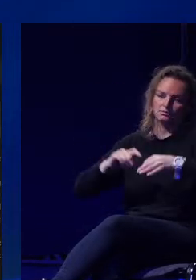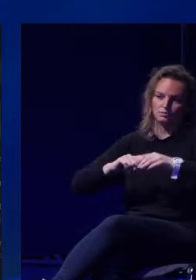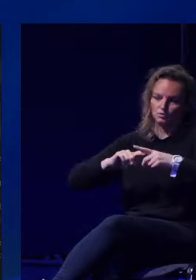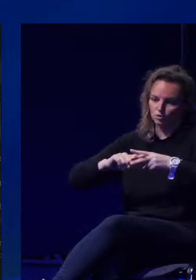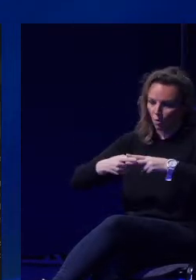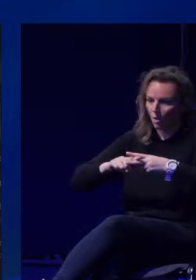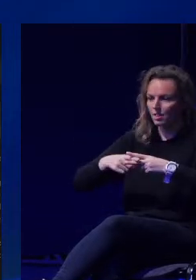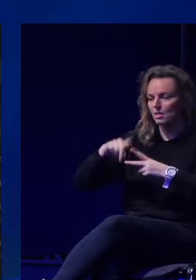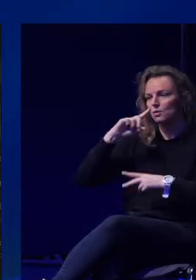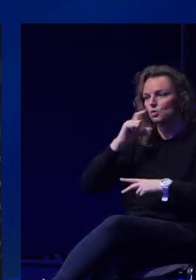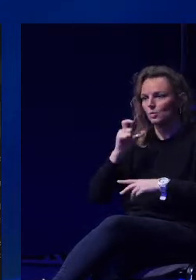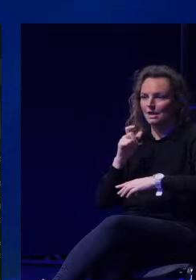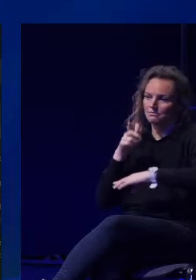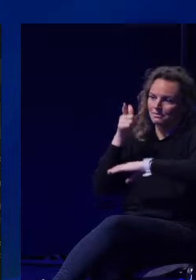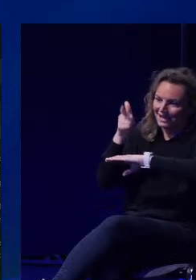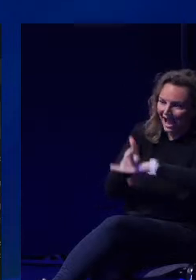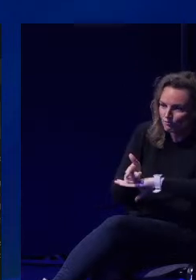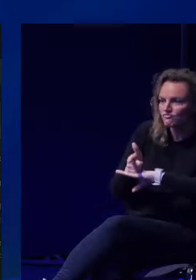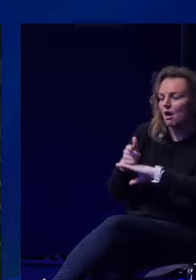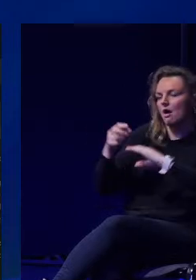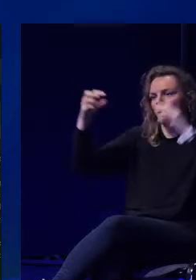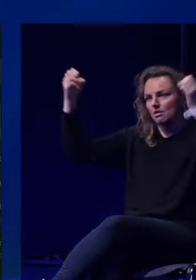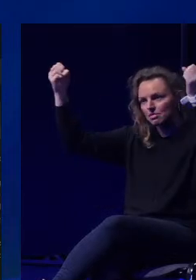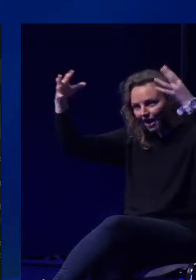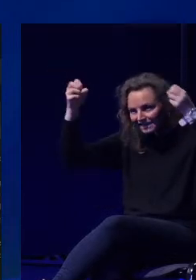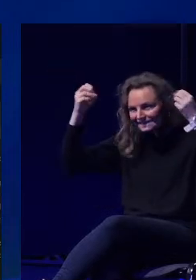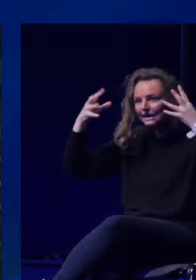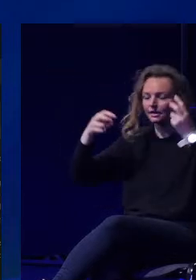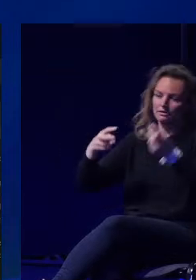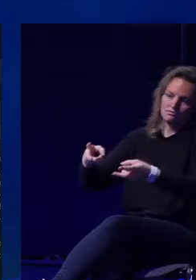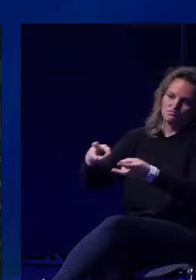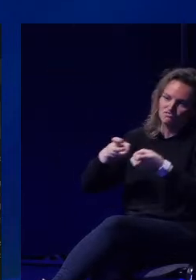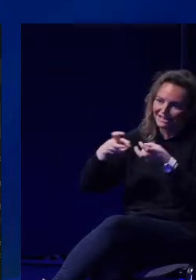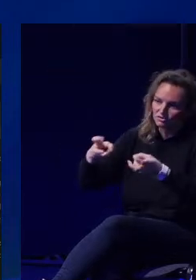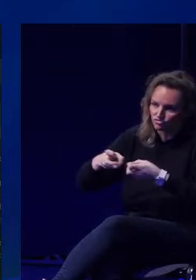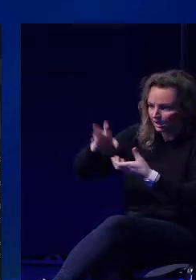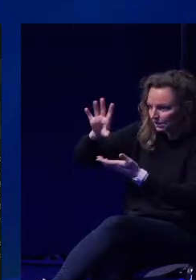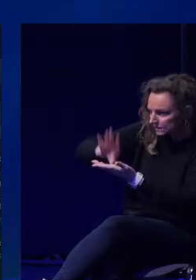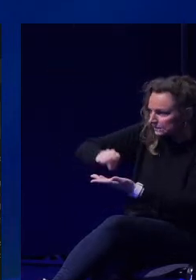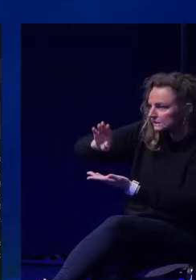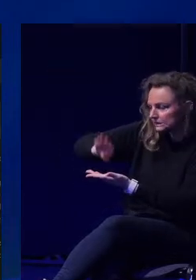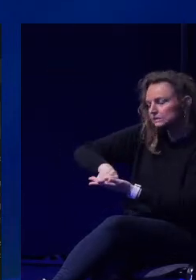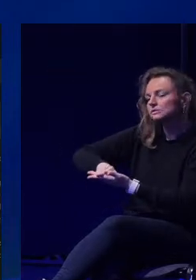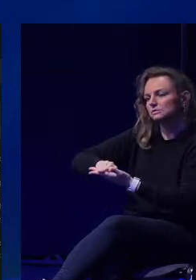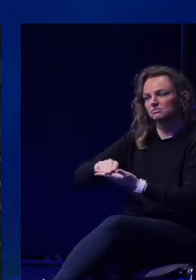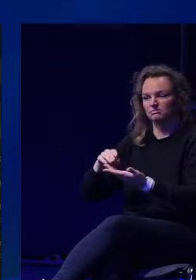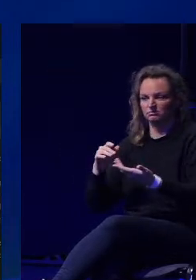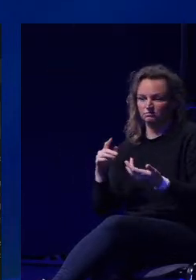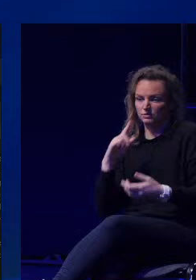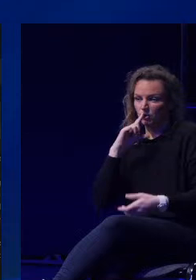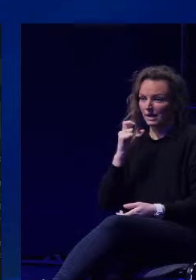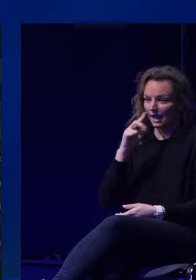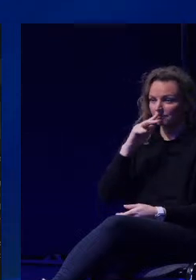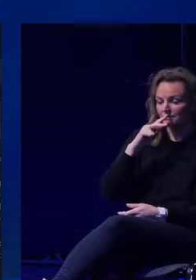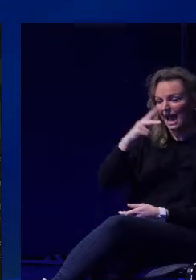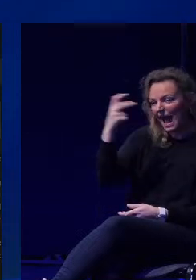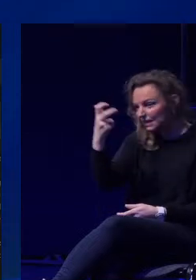cameras, lighting, rendering, well, everything, like a, depth of field, animate, right?